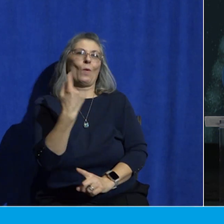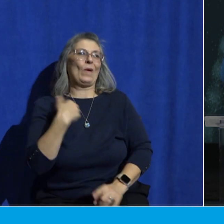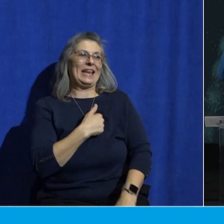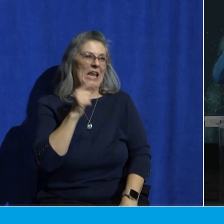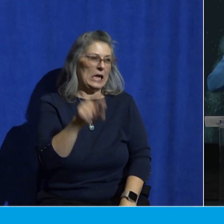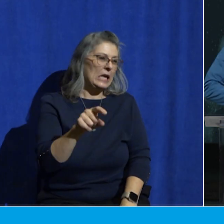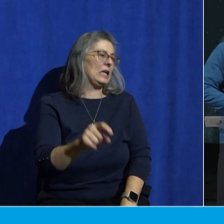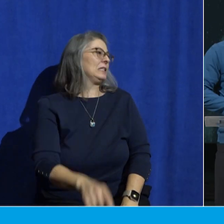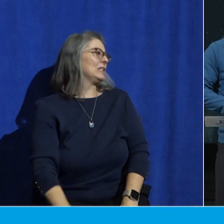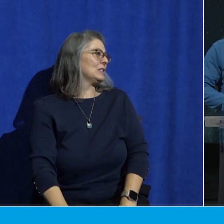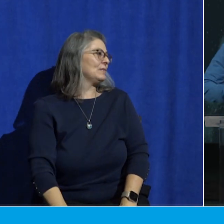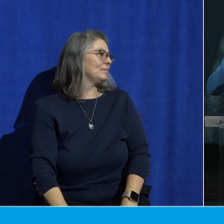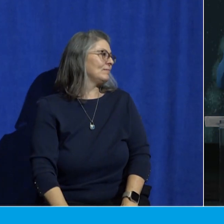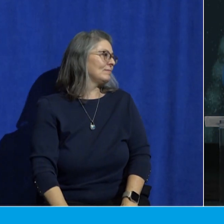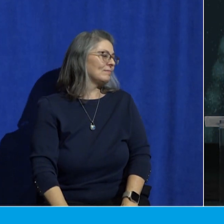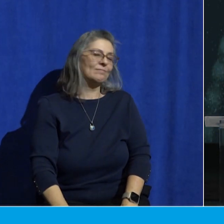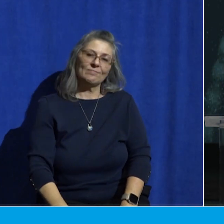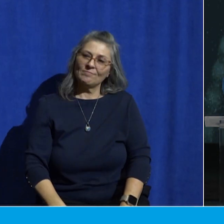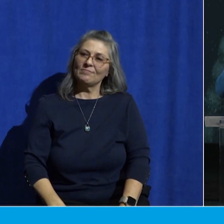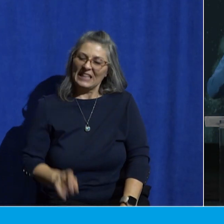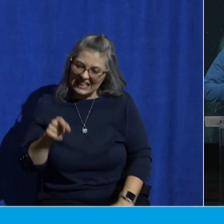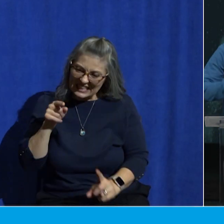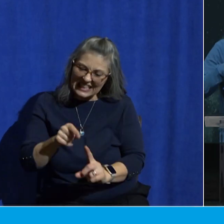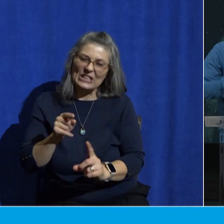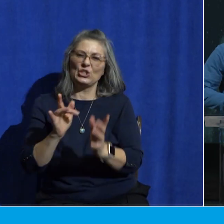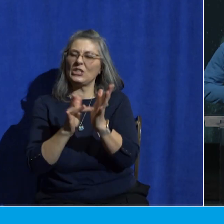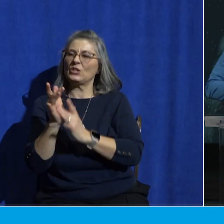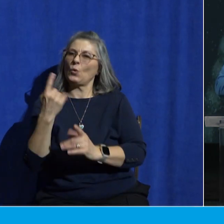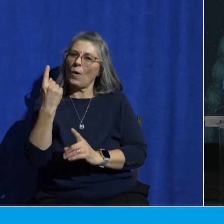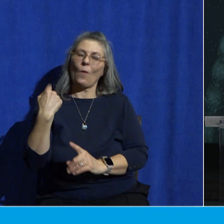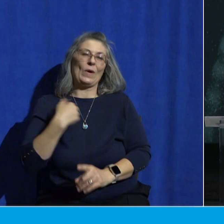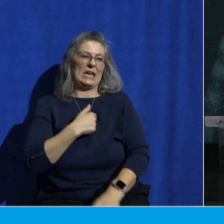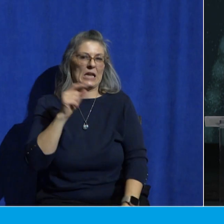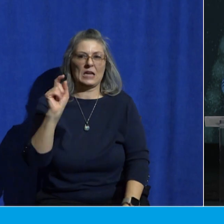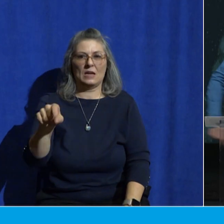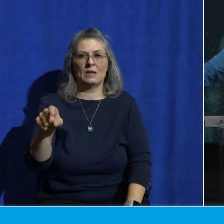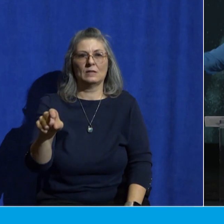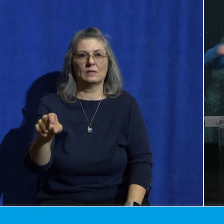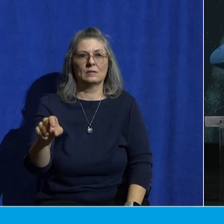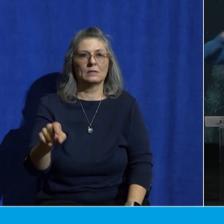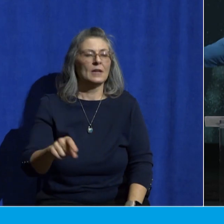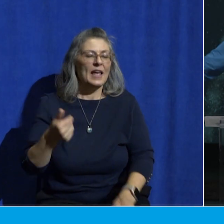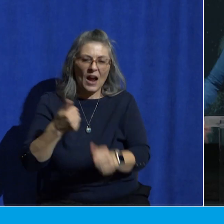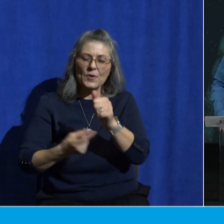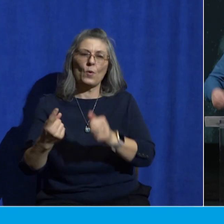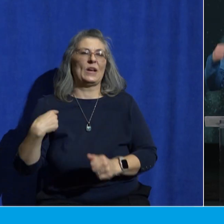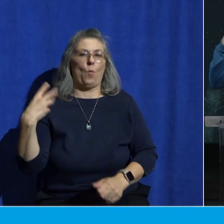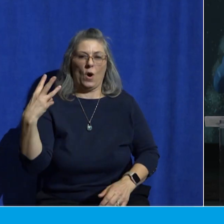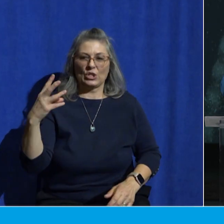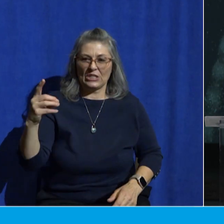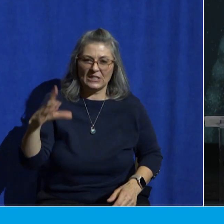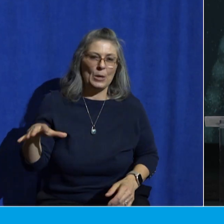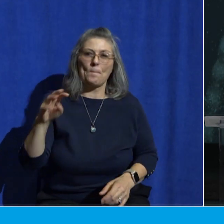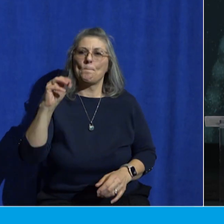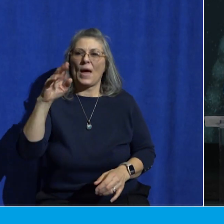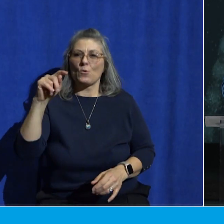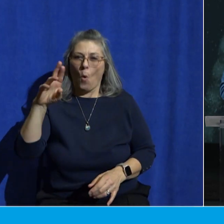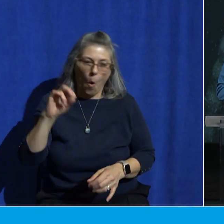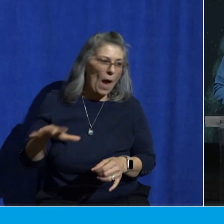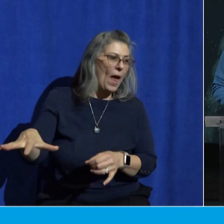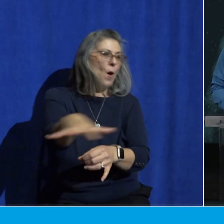He's the one we need. He's the one every single person in Metro Washington, D.C.